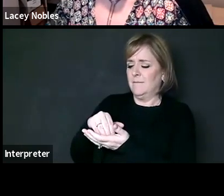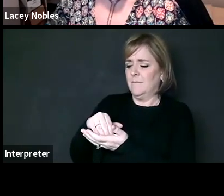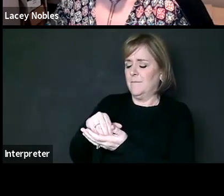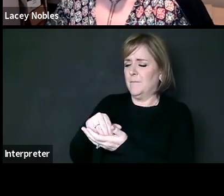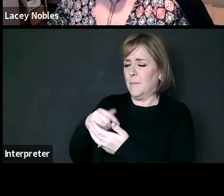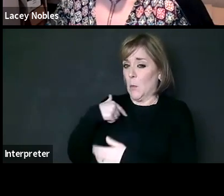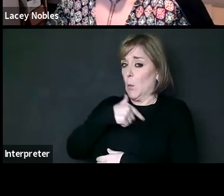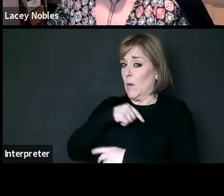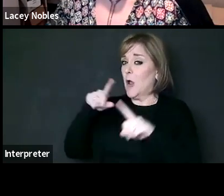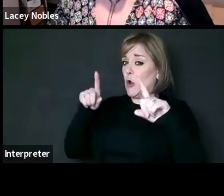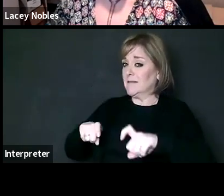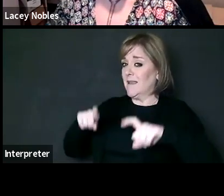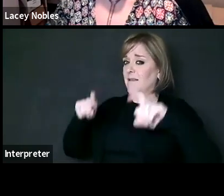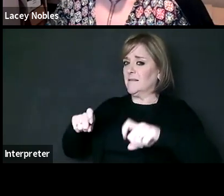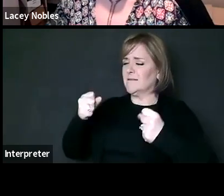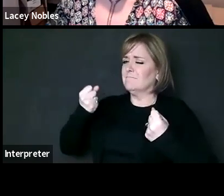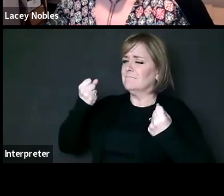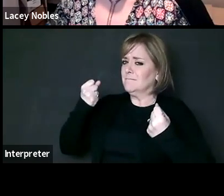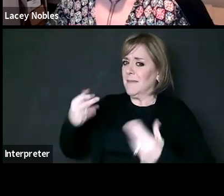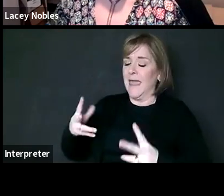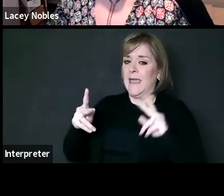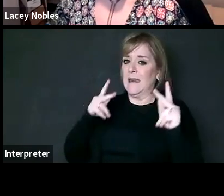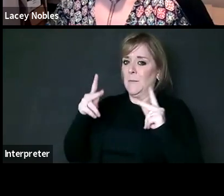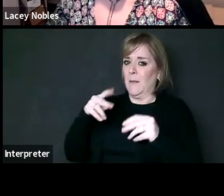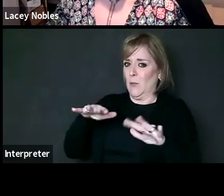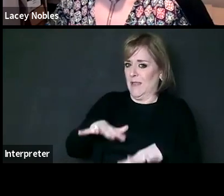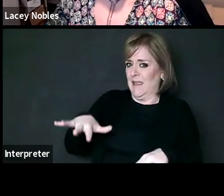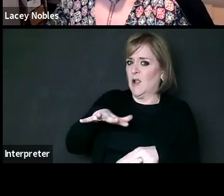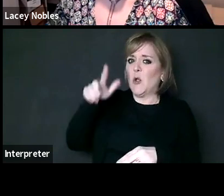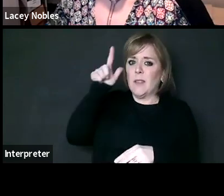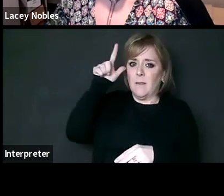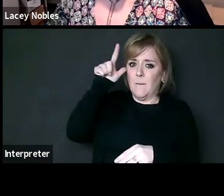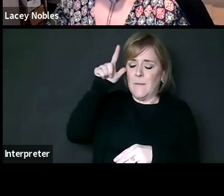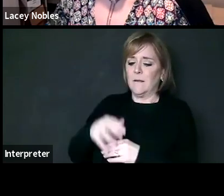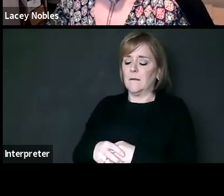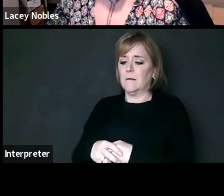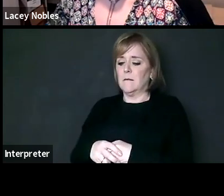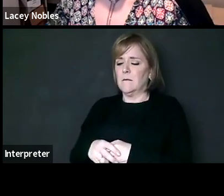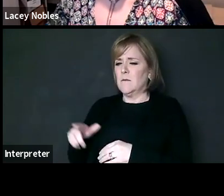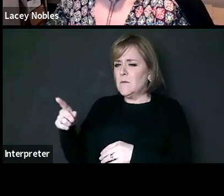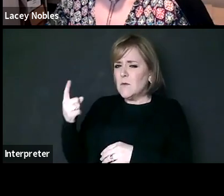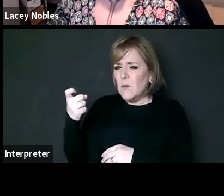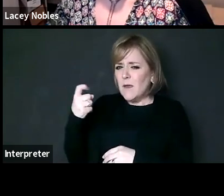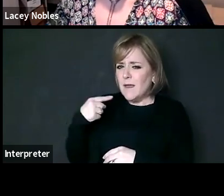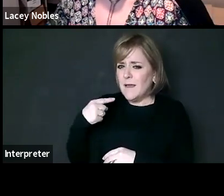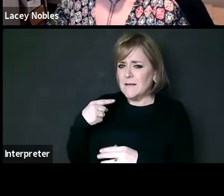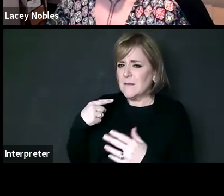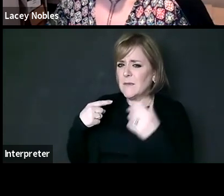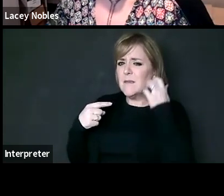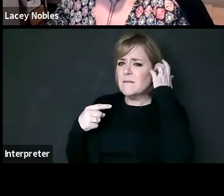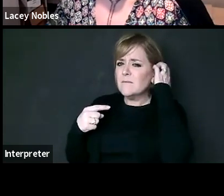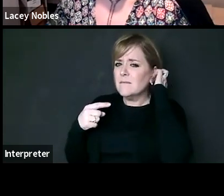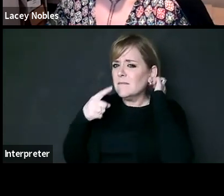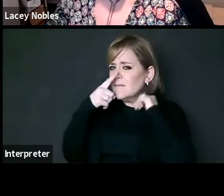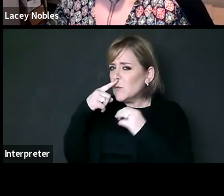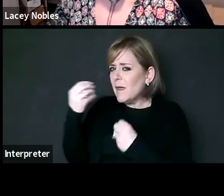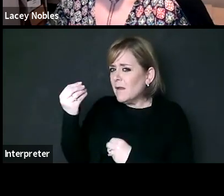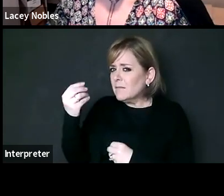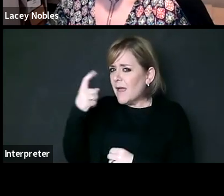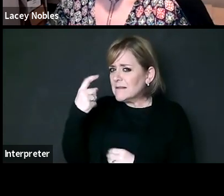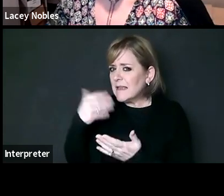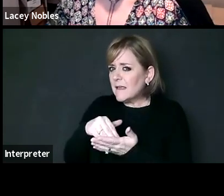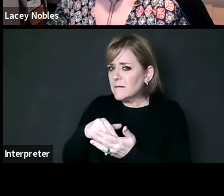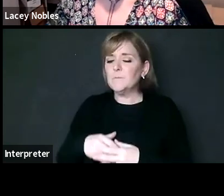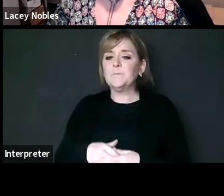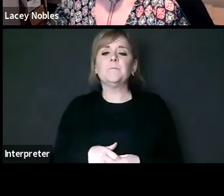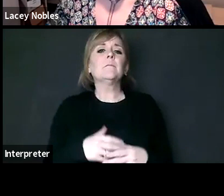We're testing a lot of individuals here in the community. So you were asking, can you clarify? Well, I just